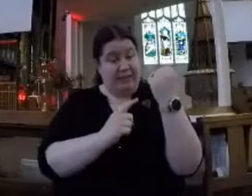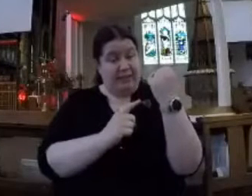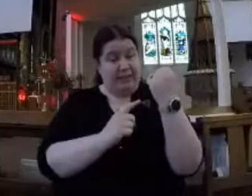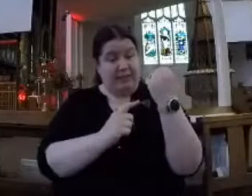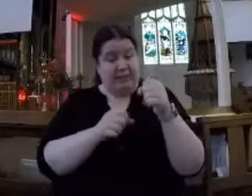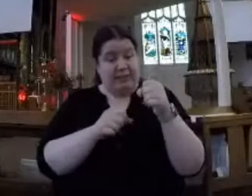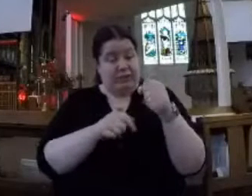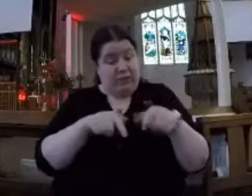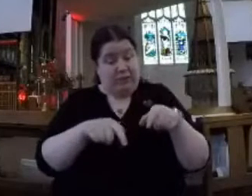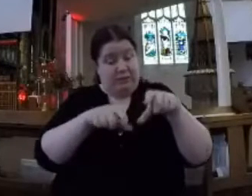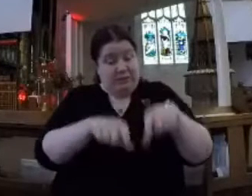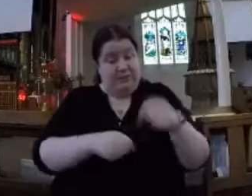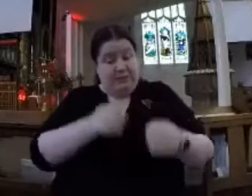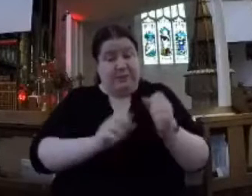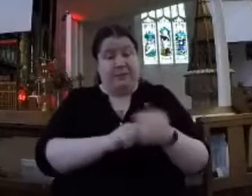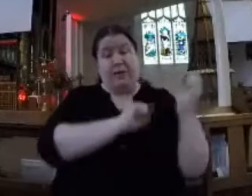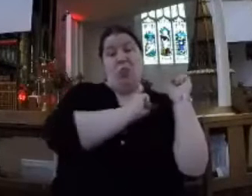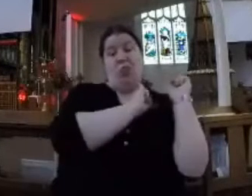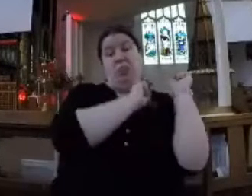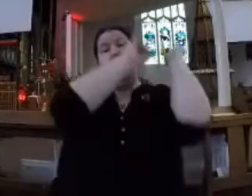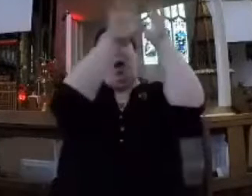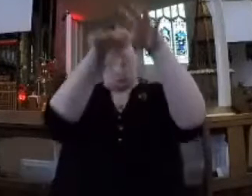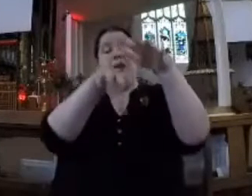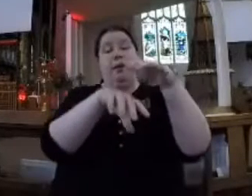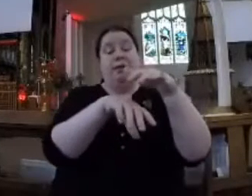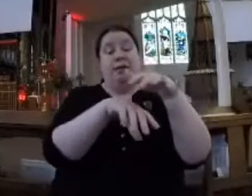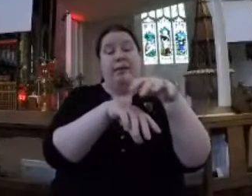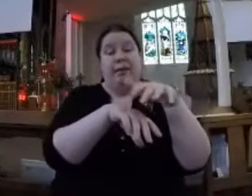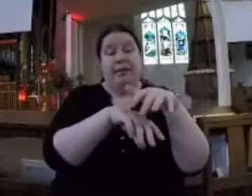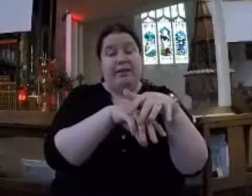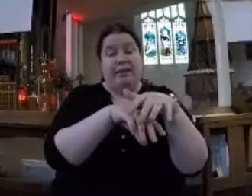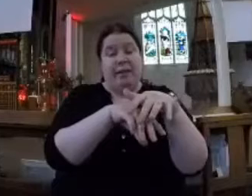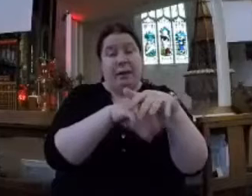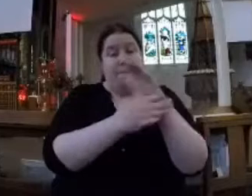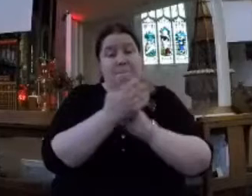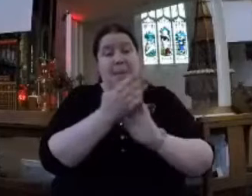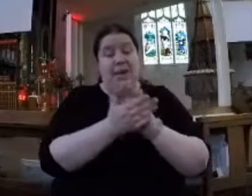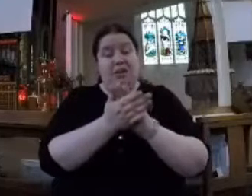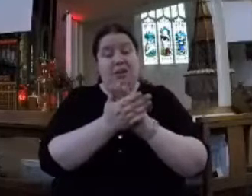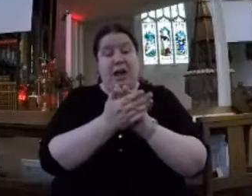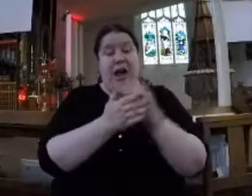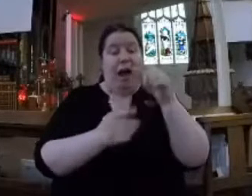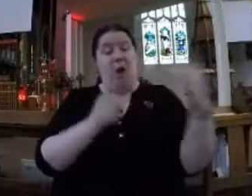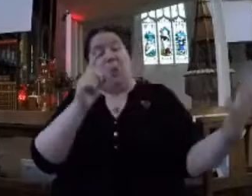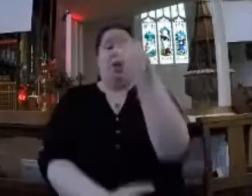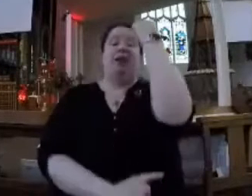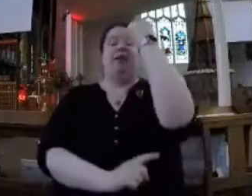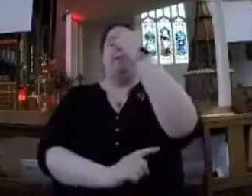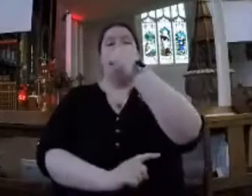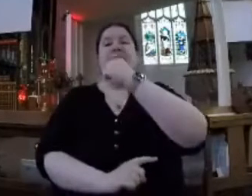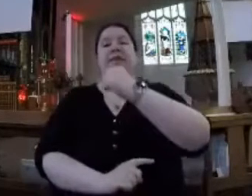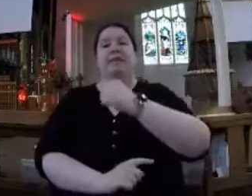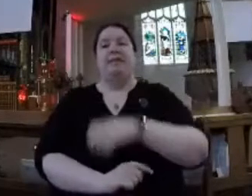off his car, threw it over Juliet's head in order to cross the finish line first.